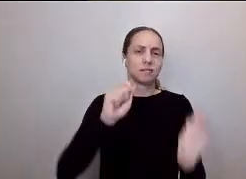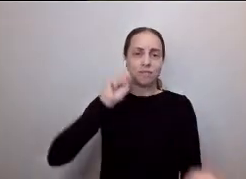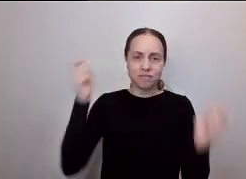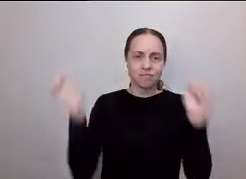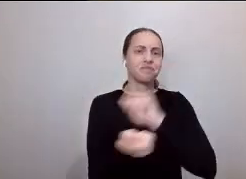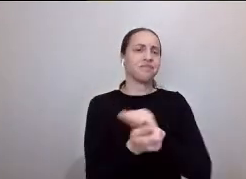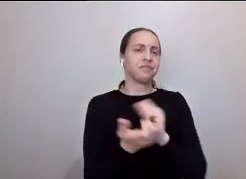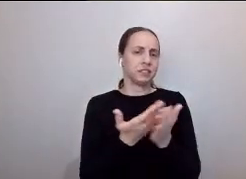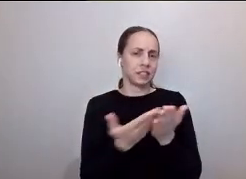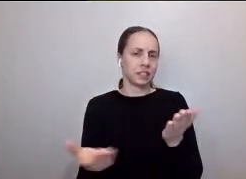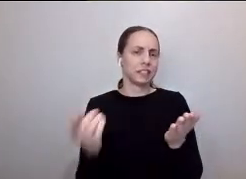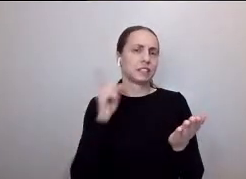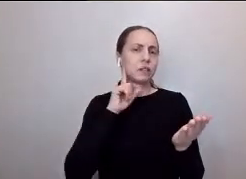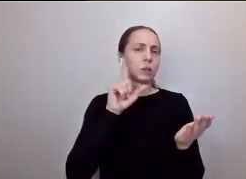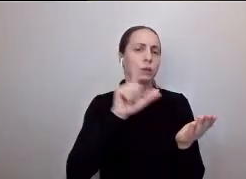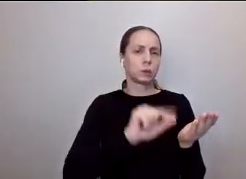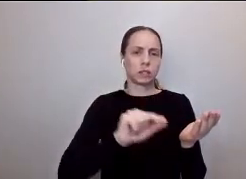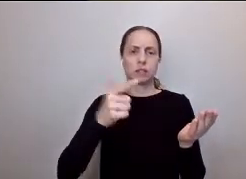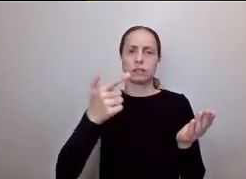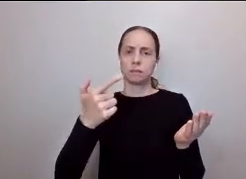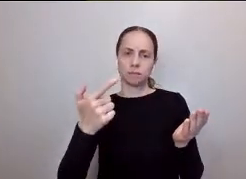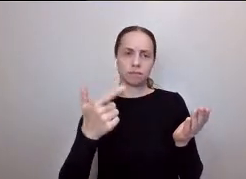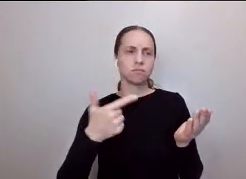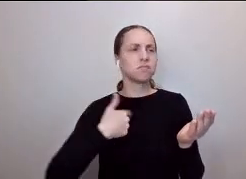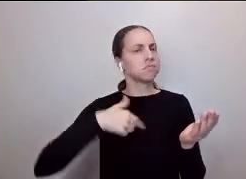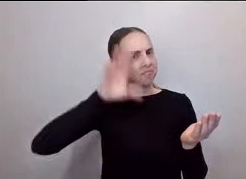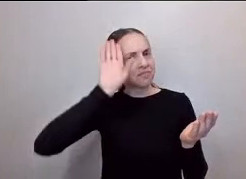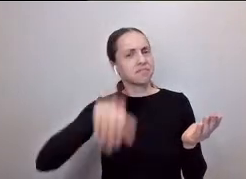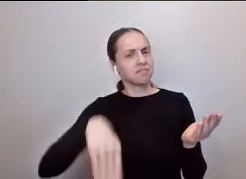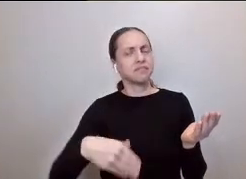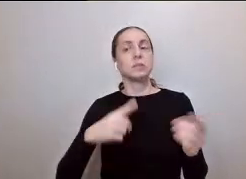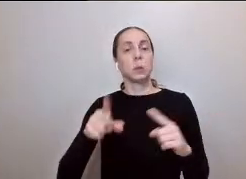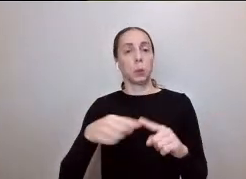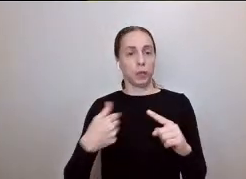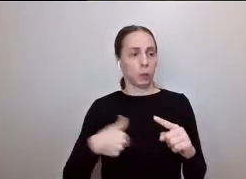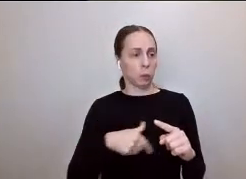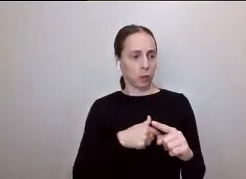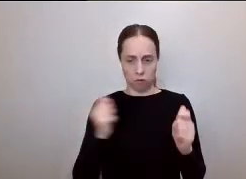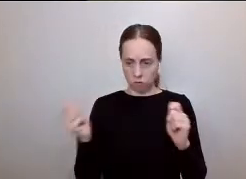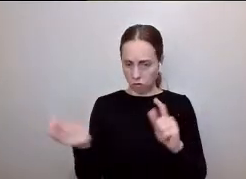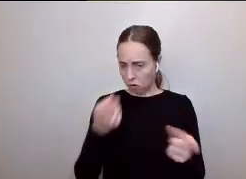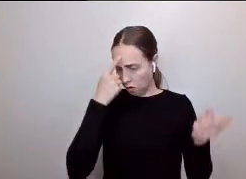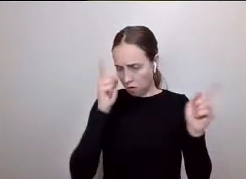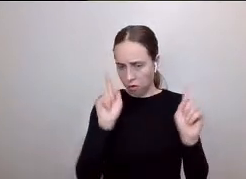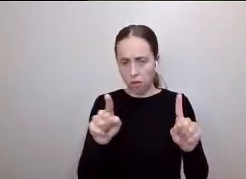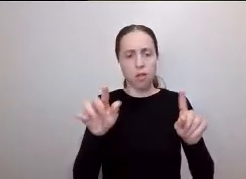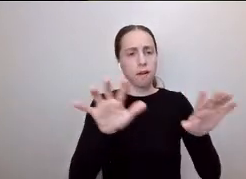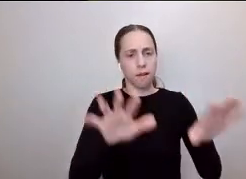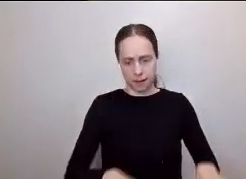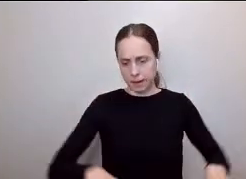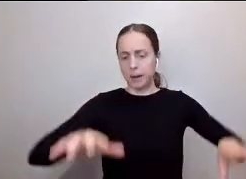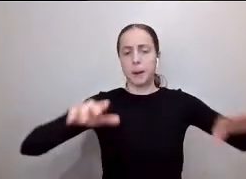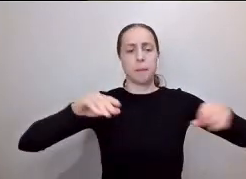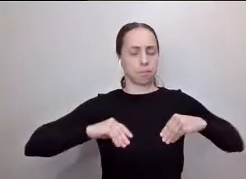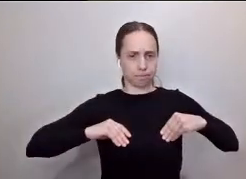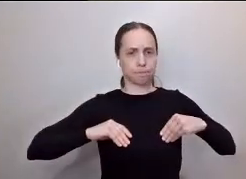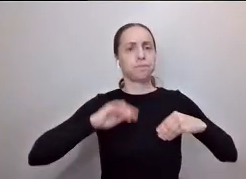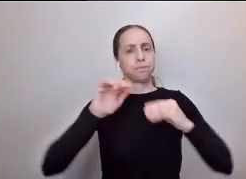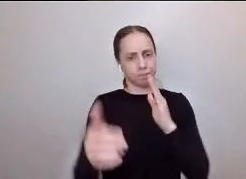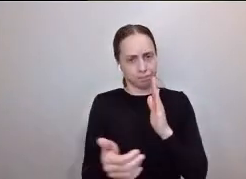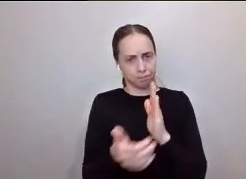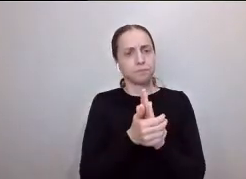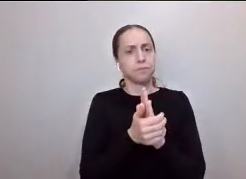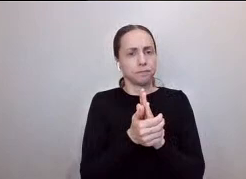made back in June when we unanimously adopted a resolution committing to transforming public safety is real. I will keep